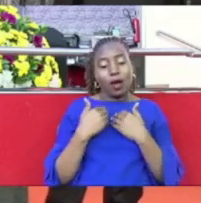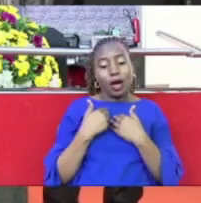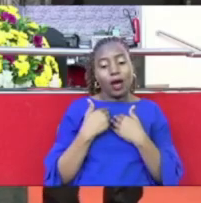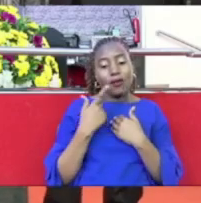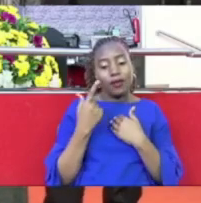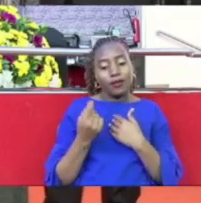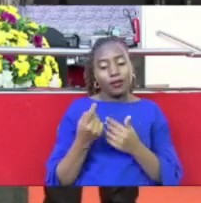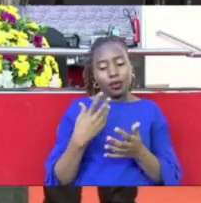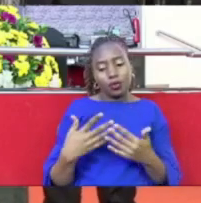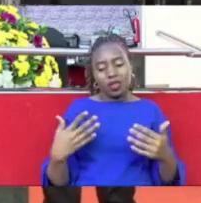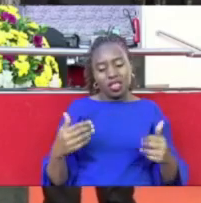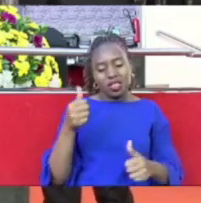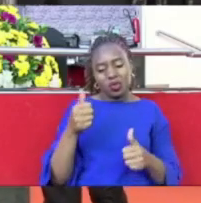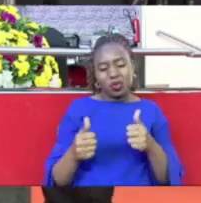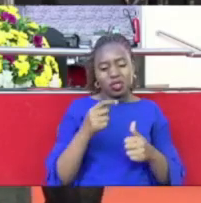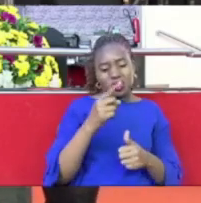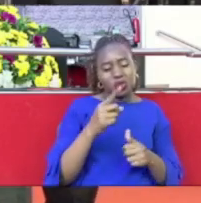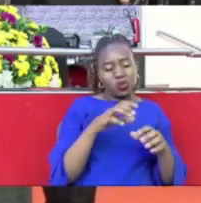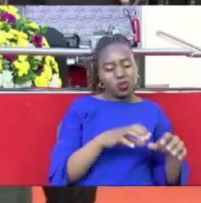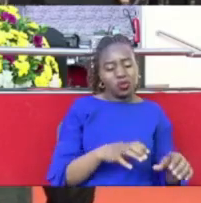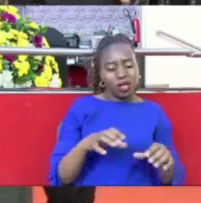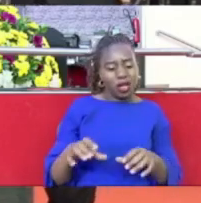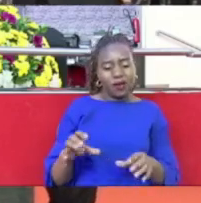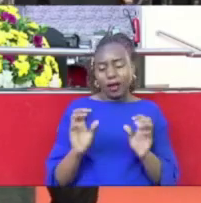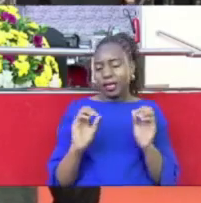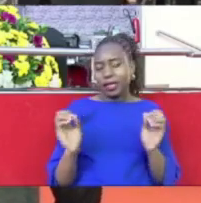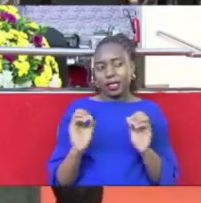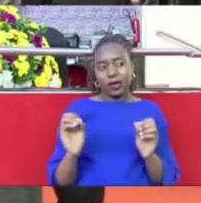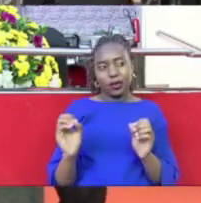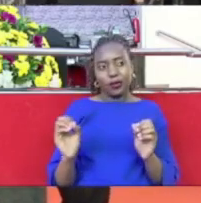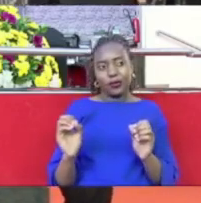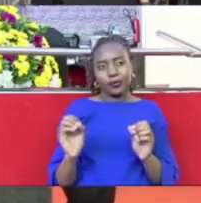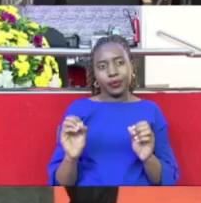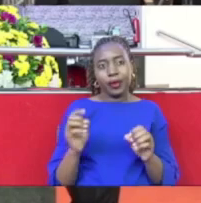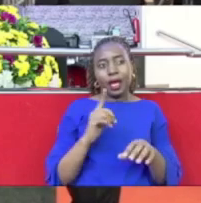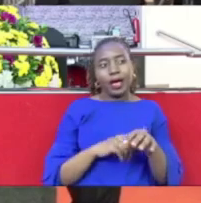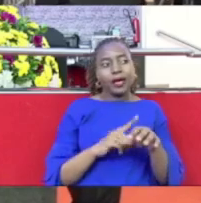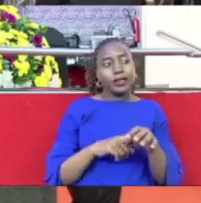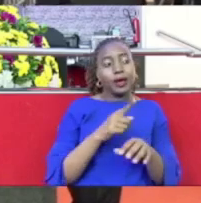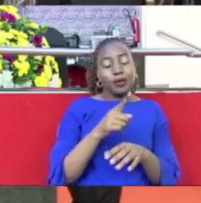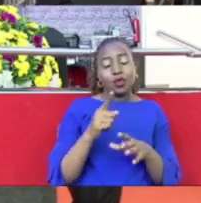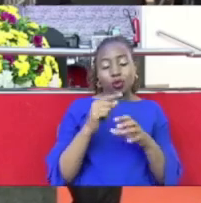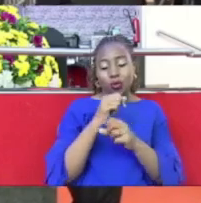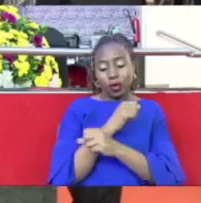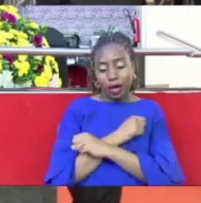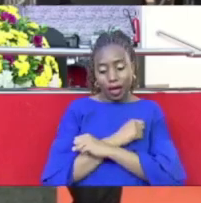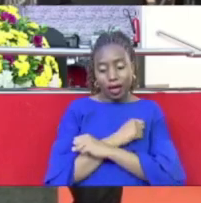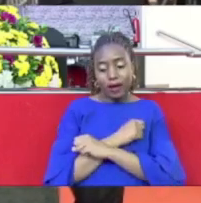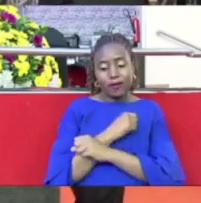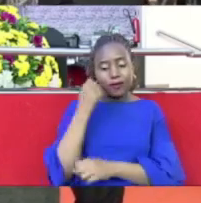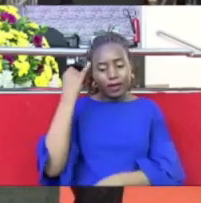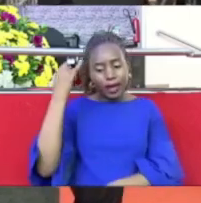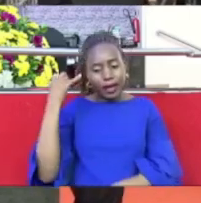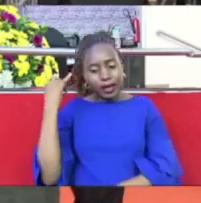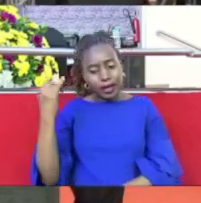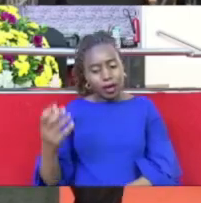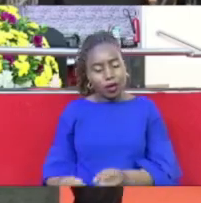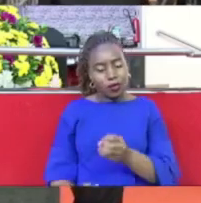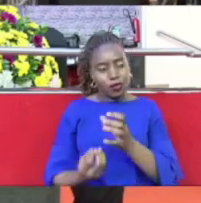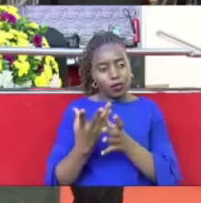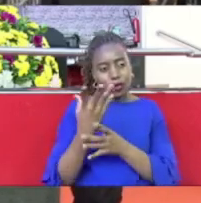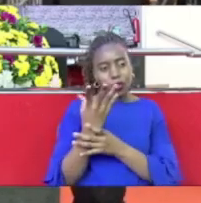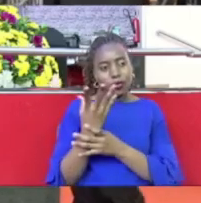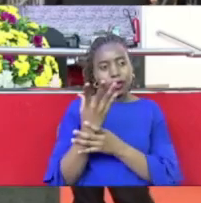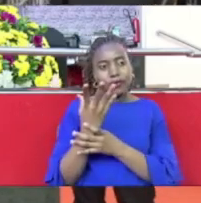Bana mambo ambayo hautangangana nayo. When you embrace the idea of growth, ukikubali